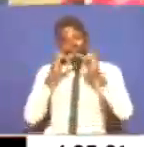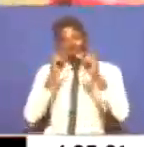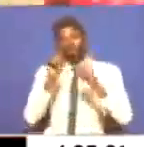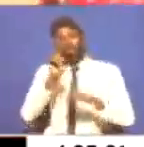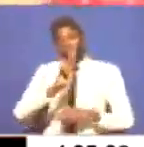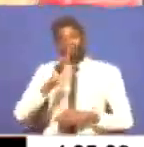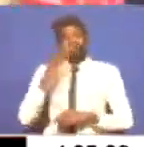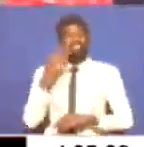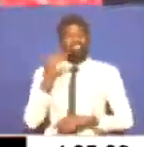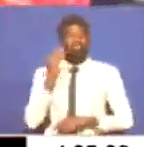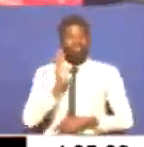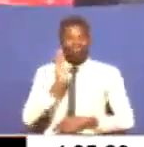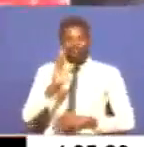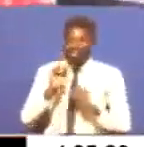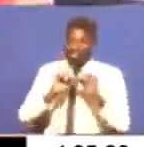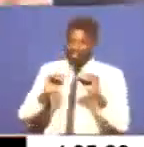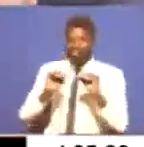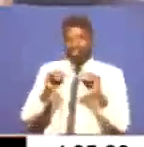police officers.